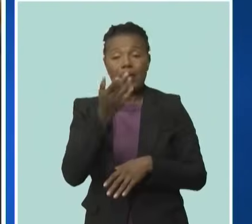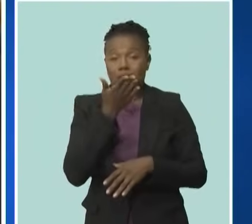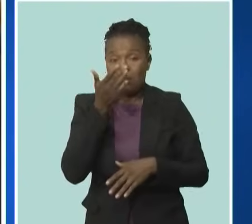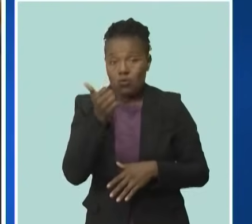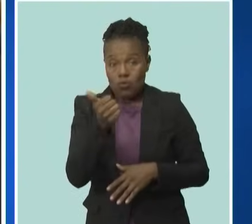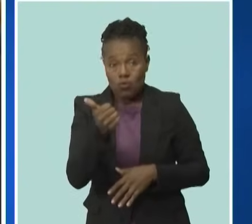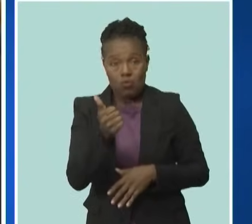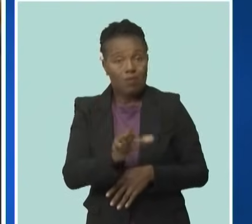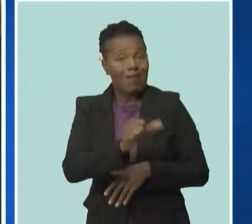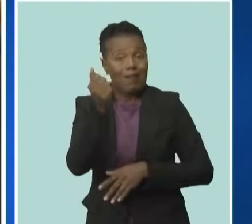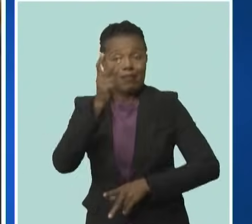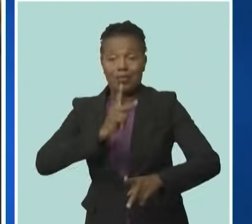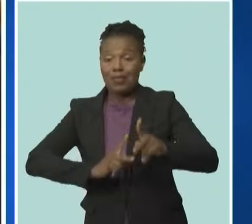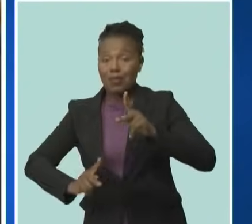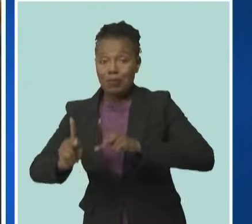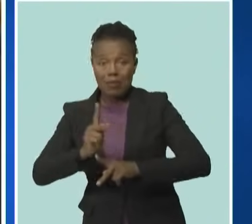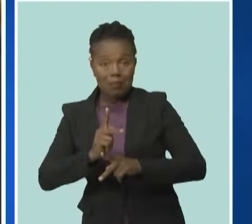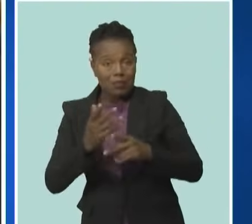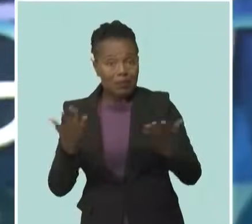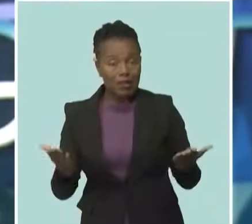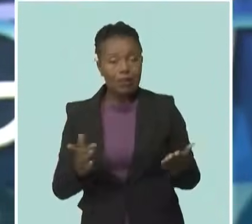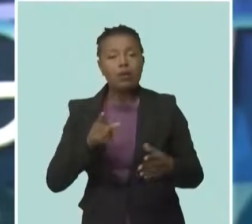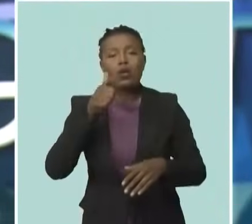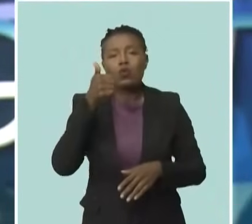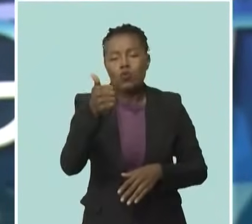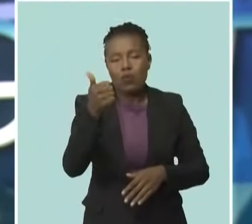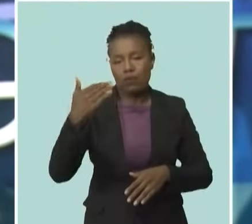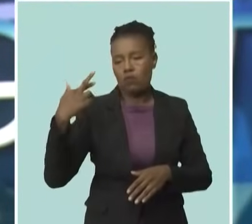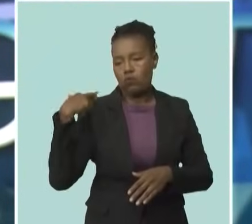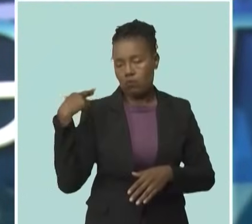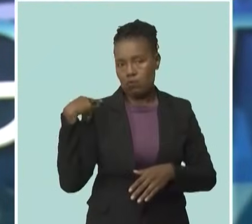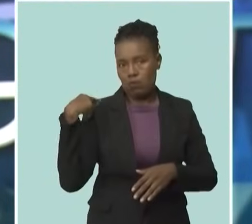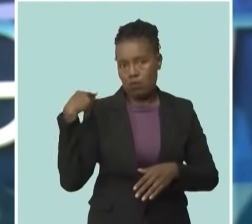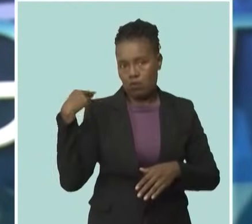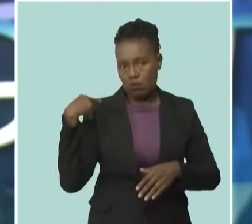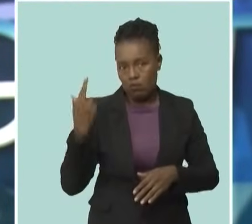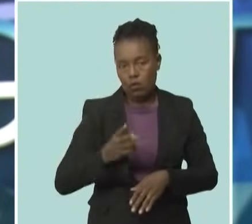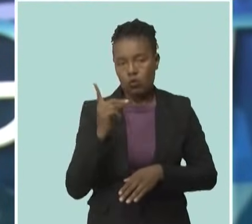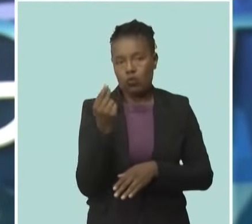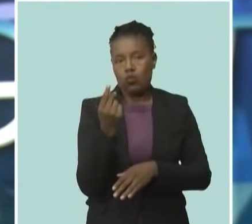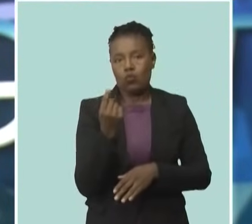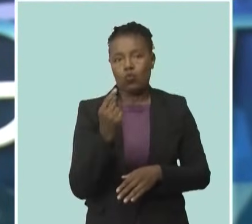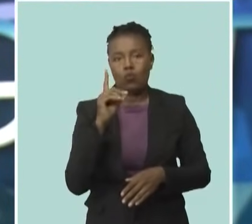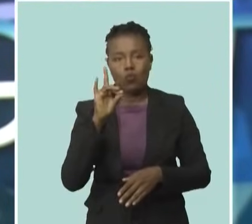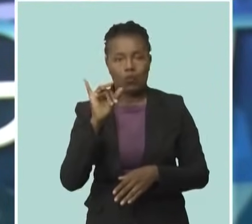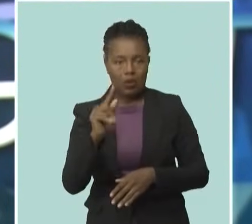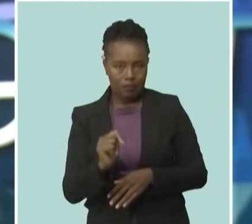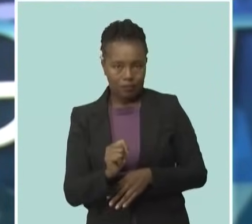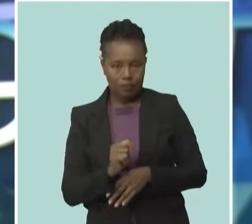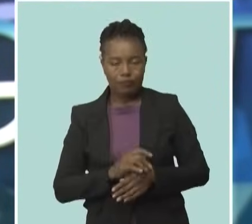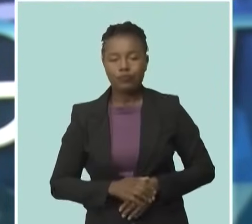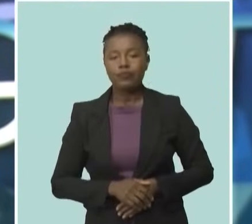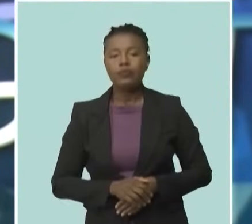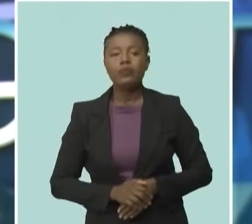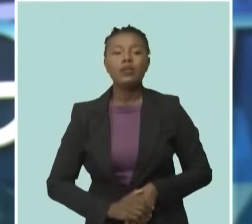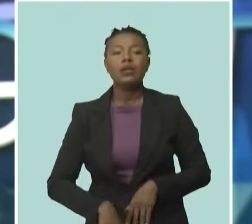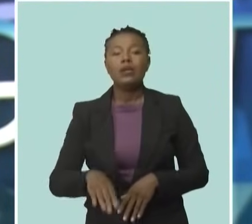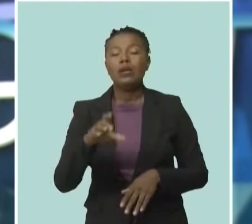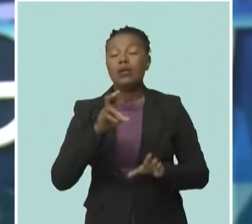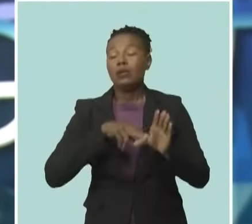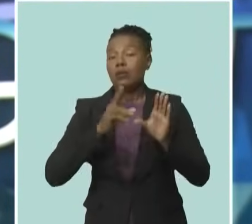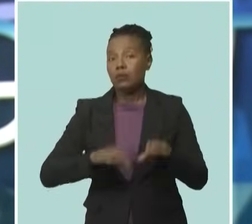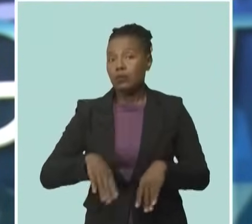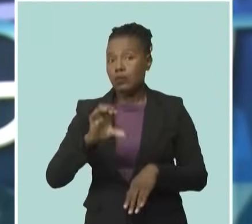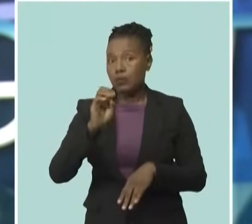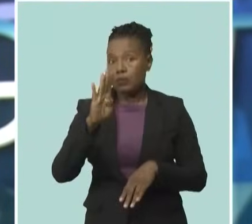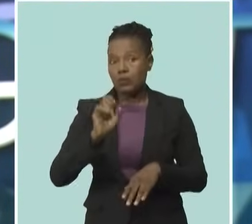it, but you have to execute it. And Chairman of the CBC Transformation Implementation Committee, Oliver Jordan,